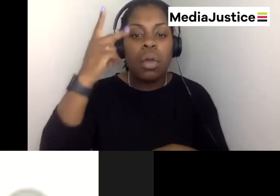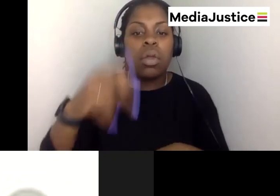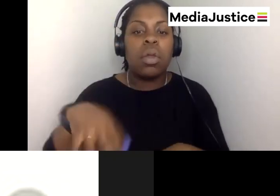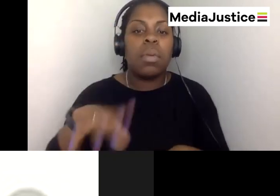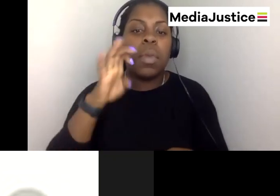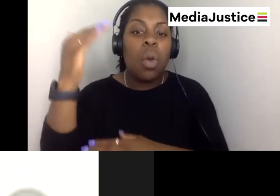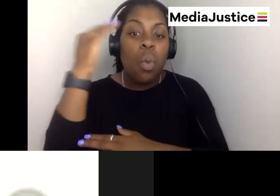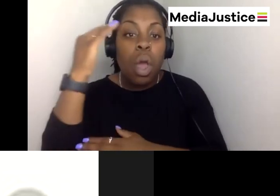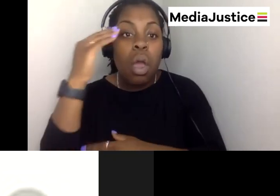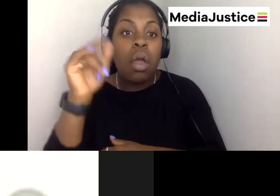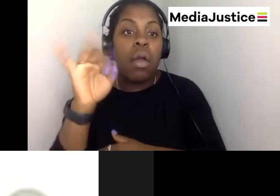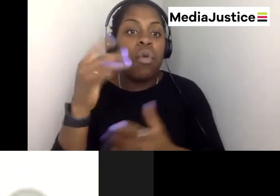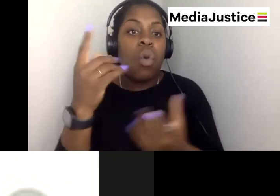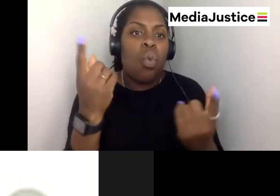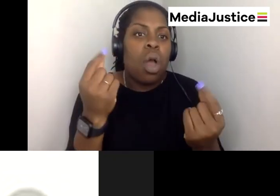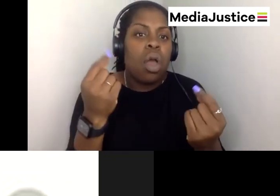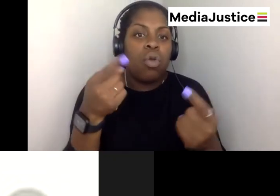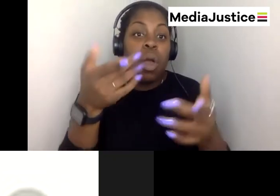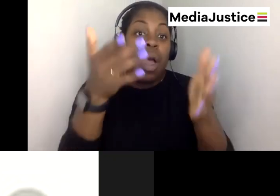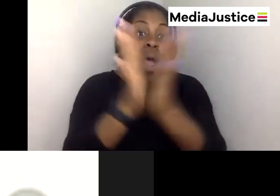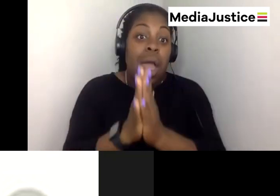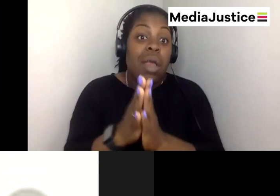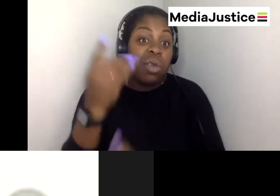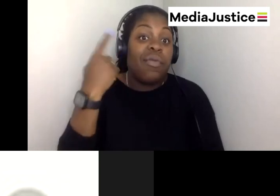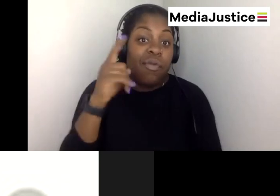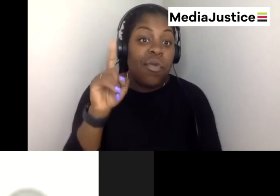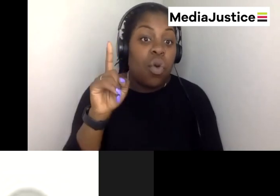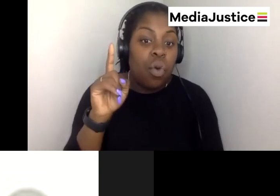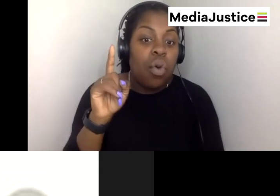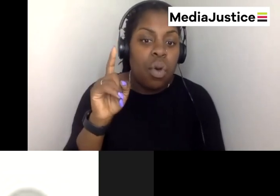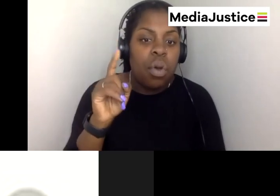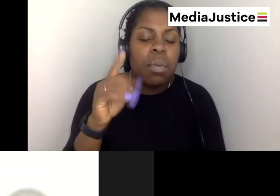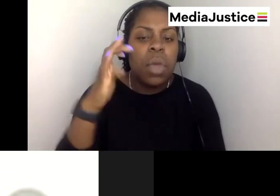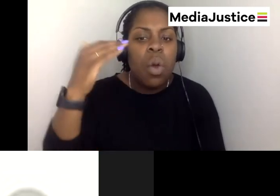Be aware of what you're asking for.